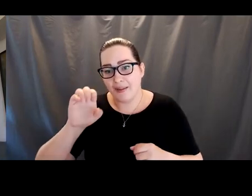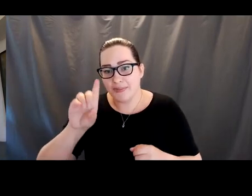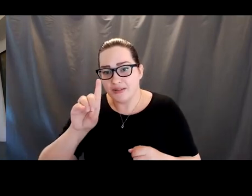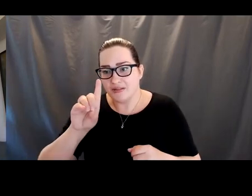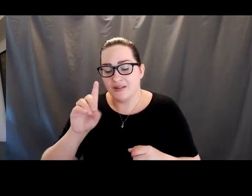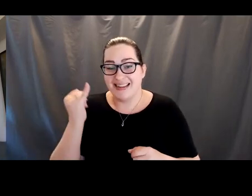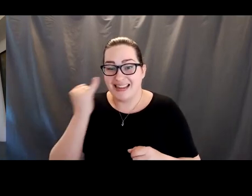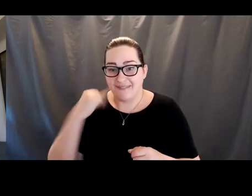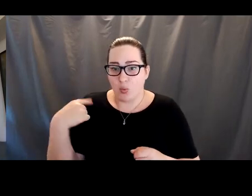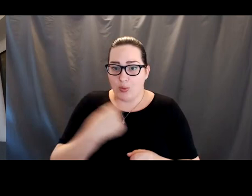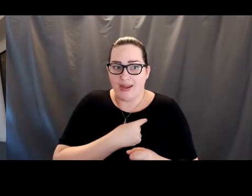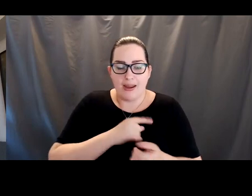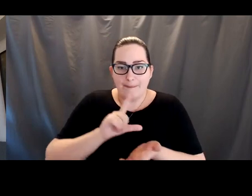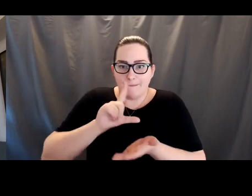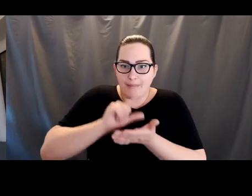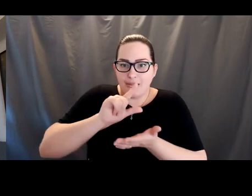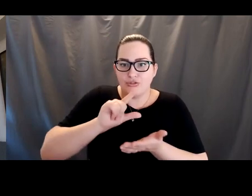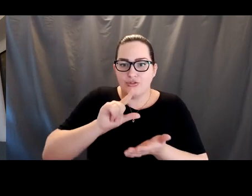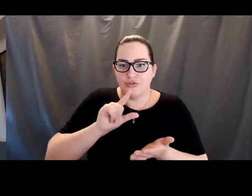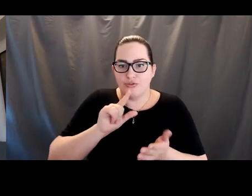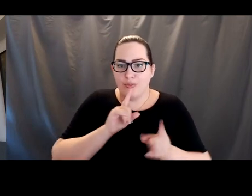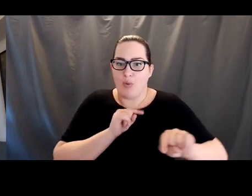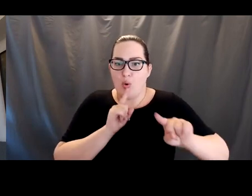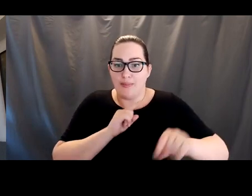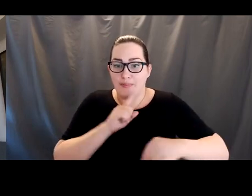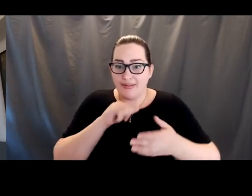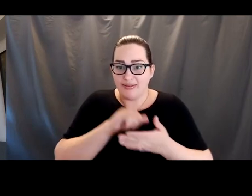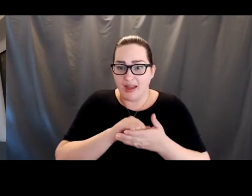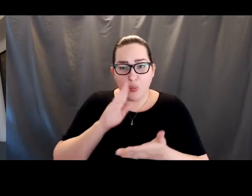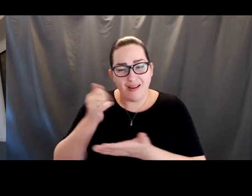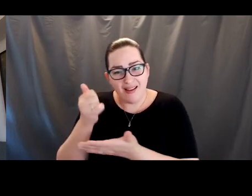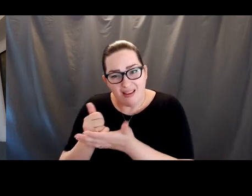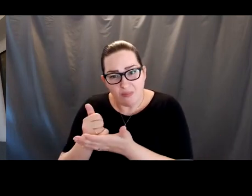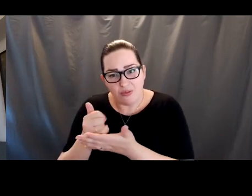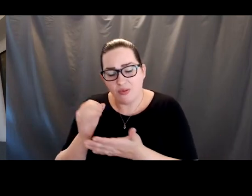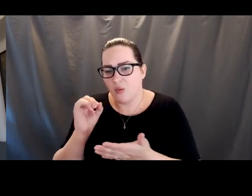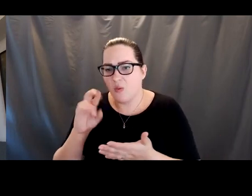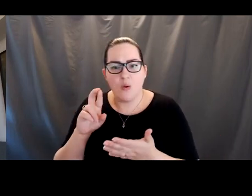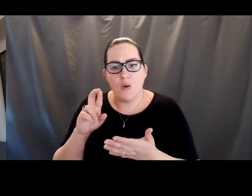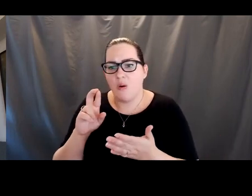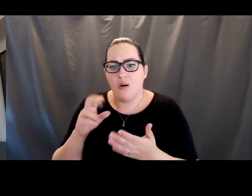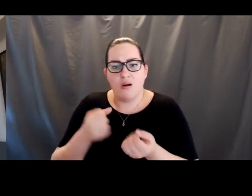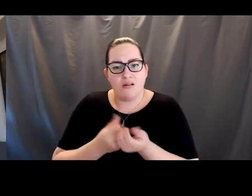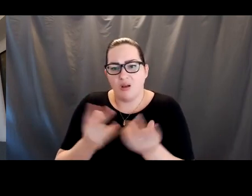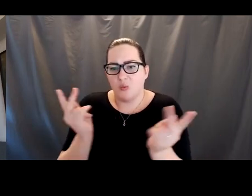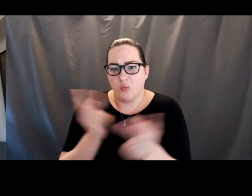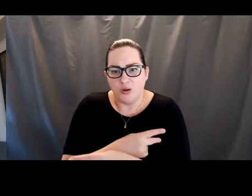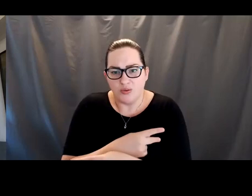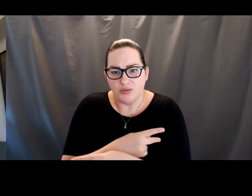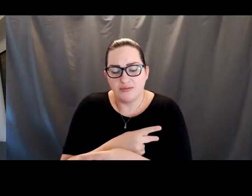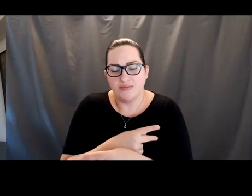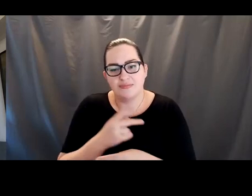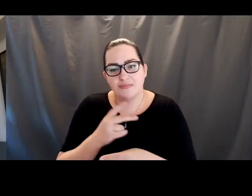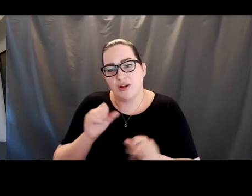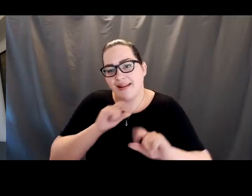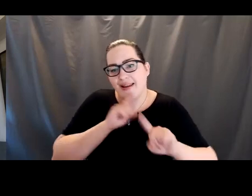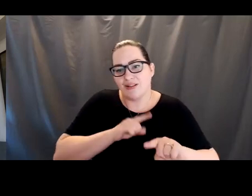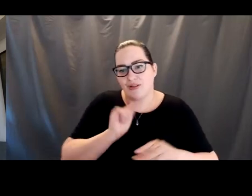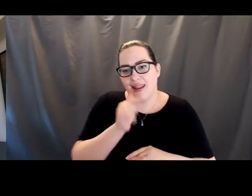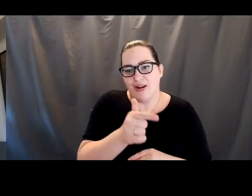whoever, or does it actually end up making things worse for that person? And I can answer that question later if you like. But